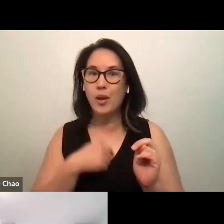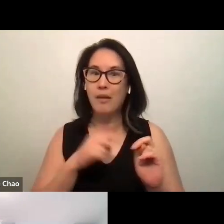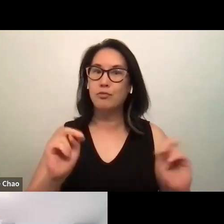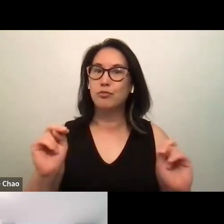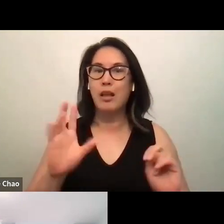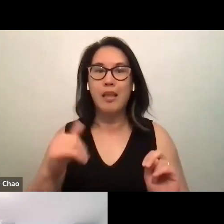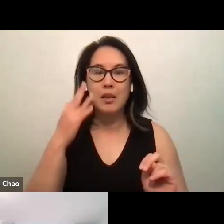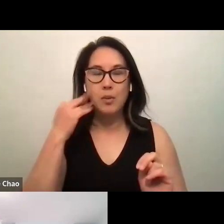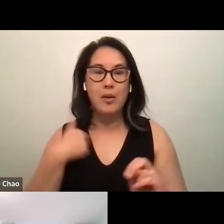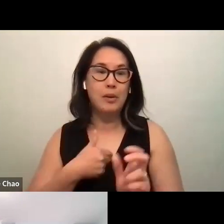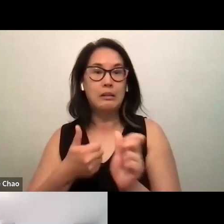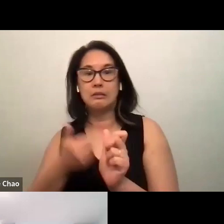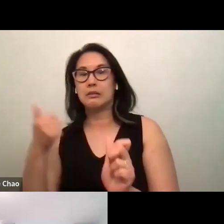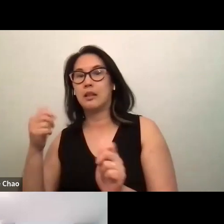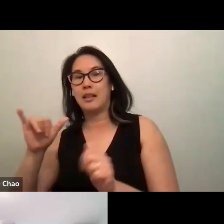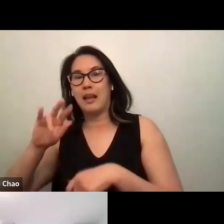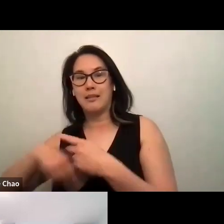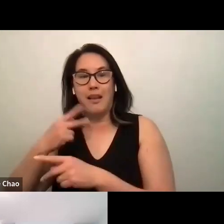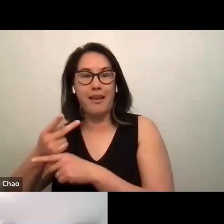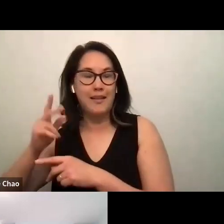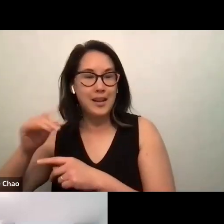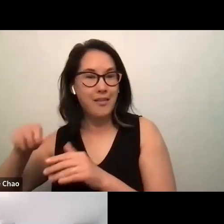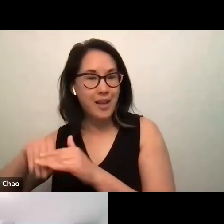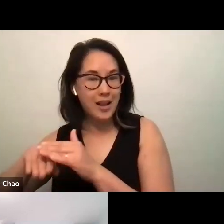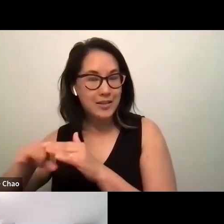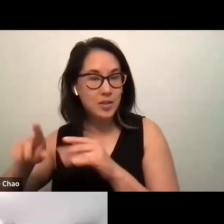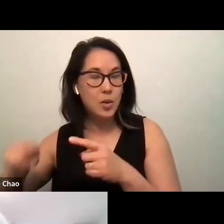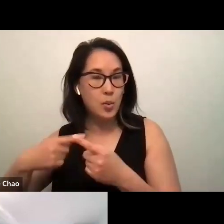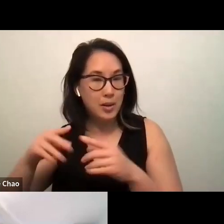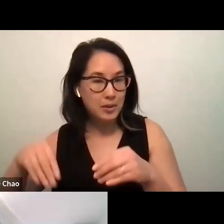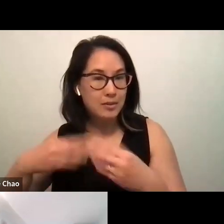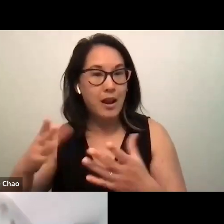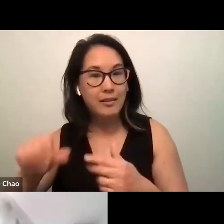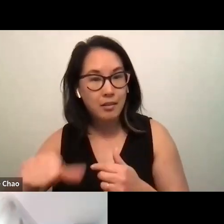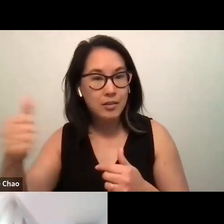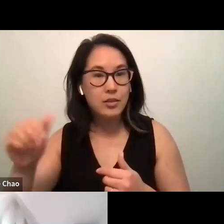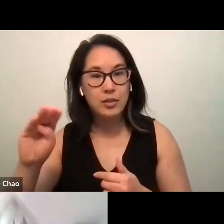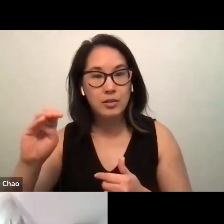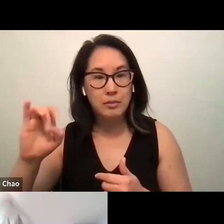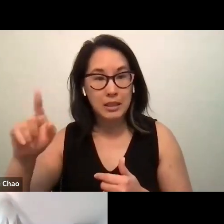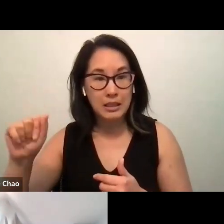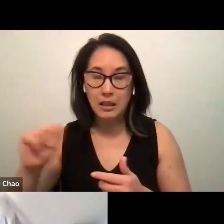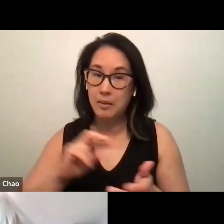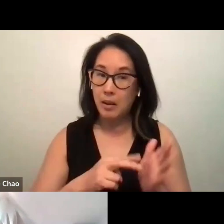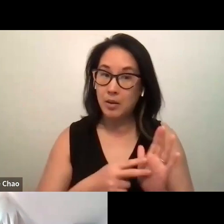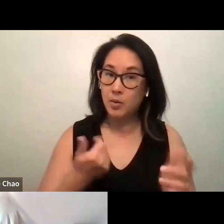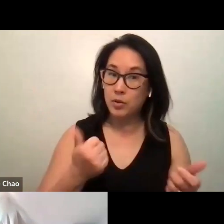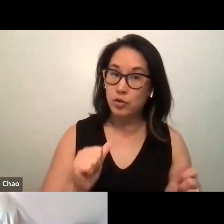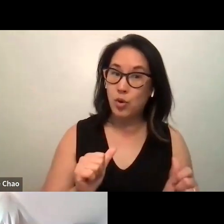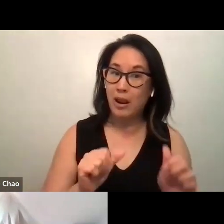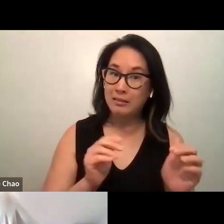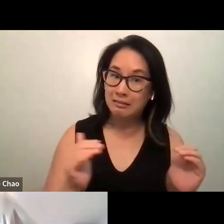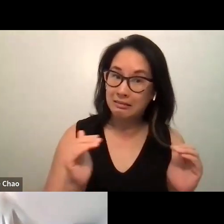to provide access through alternative media? That is, are we trying to get close to the original work? Trying